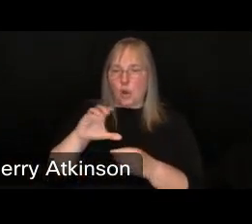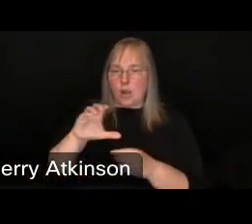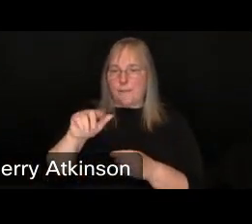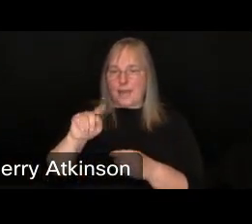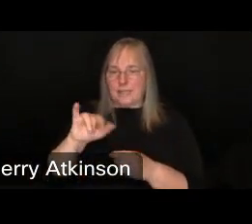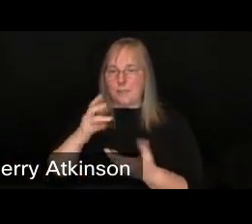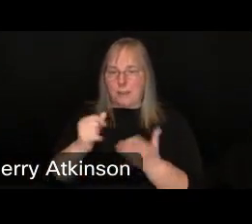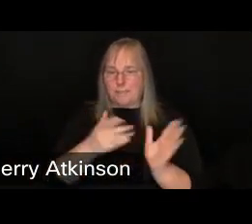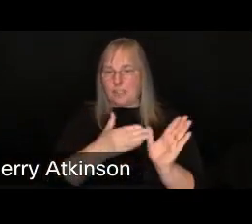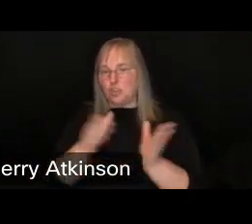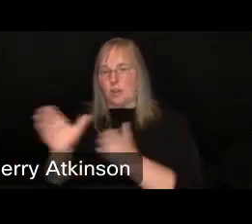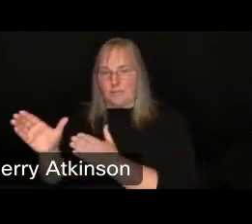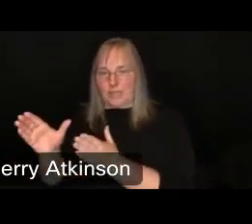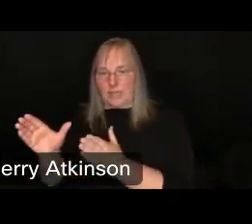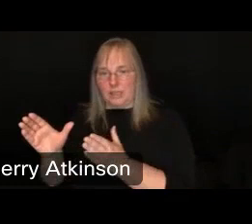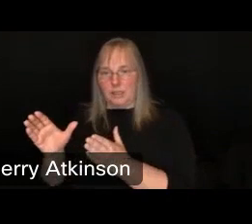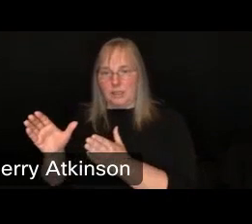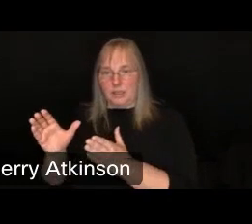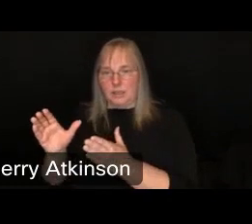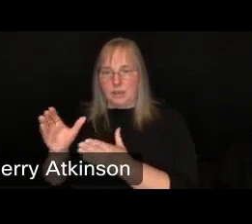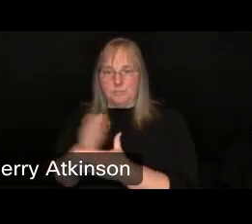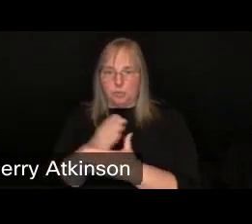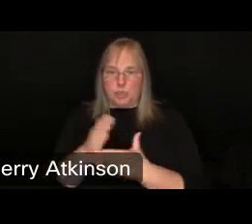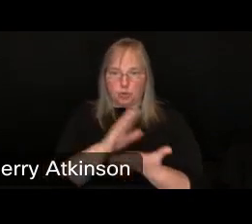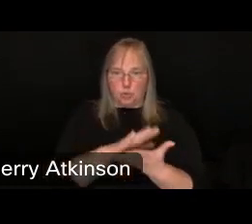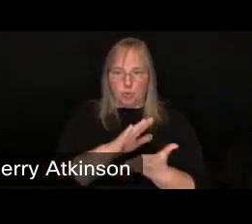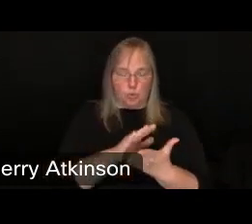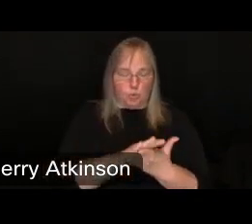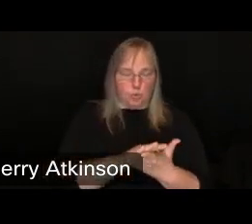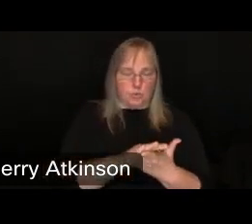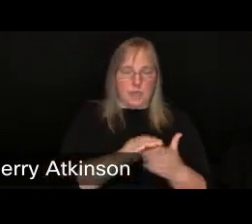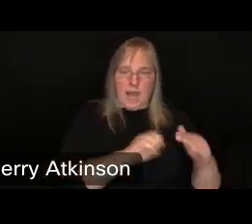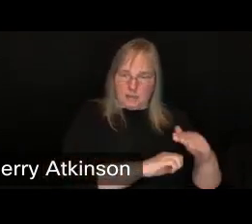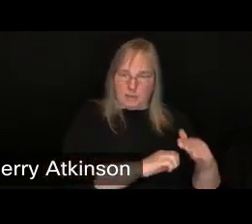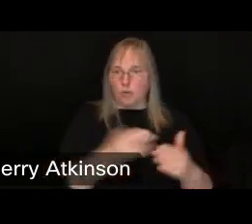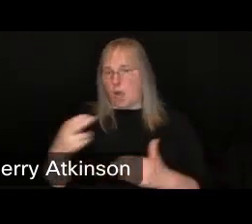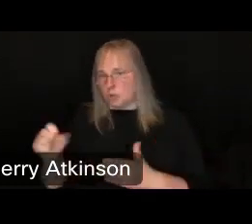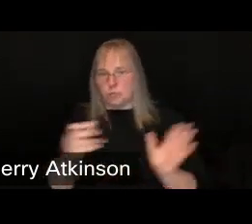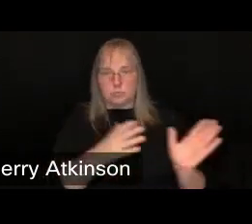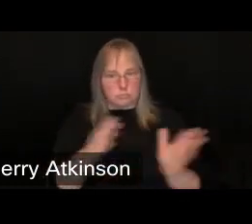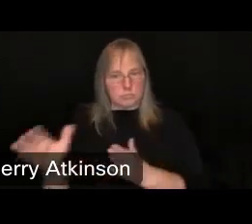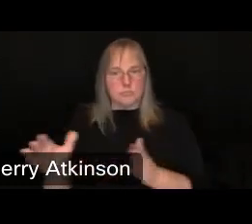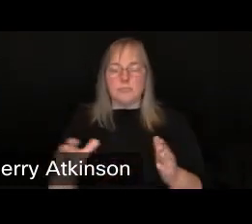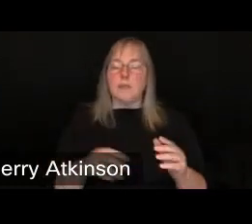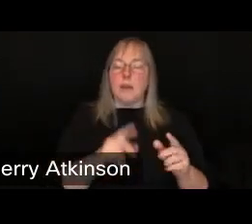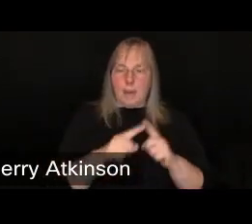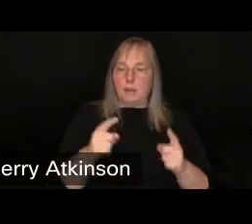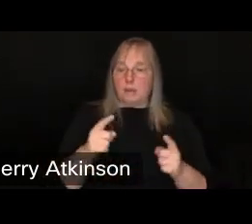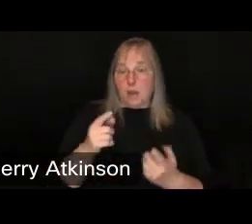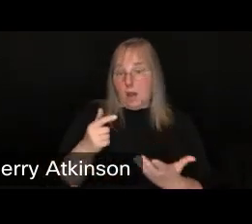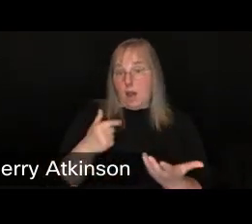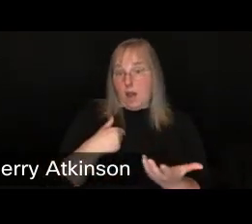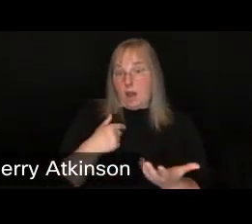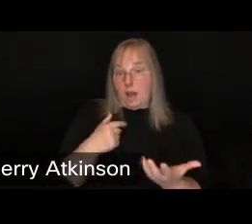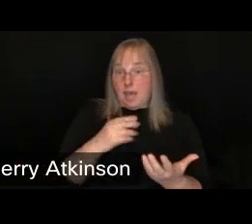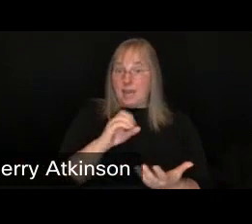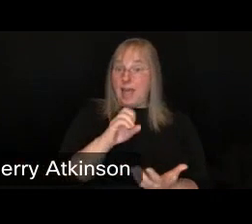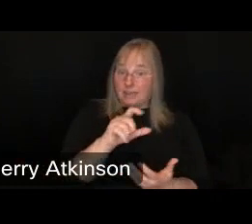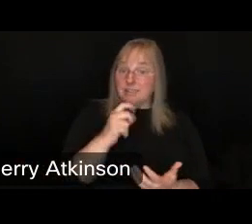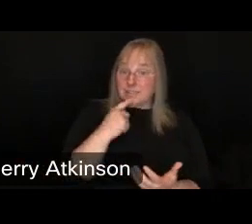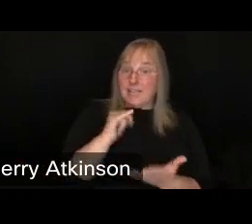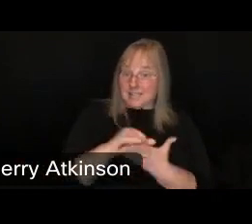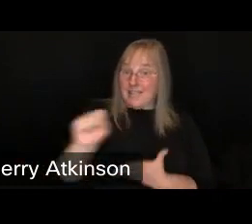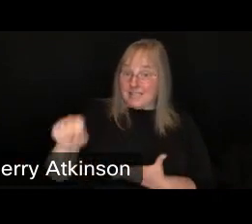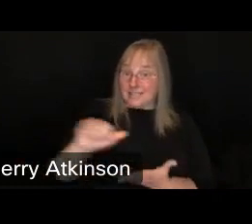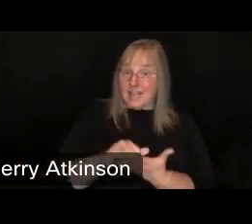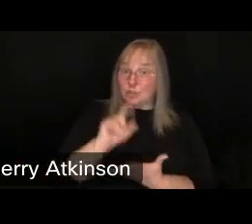And which is really a good point. And what Alan was saying, that's true, but in reality, it's really by individual schools there.